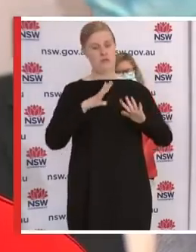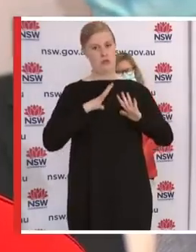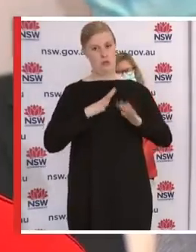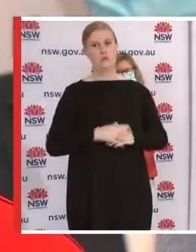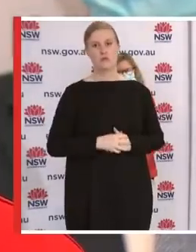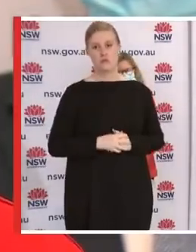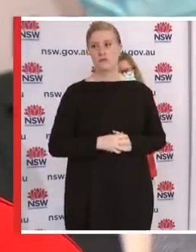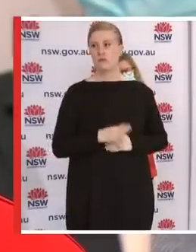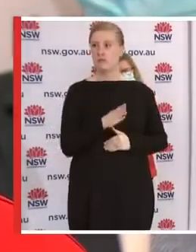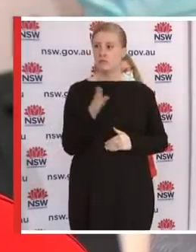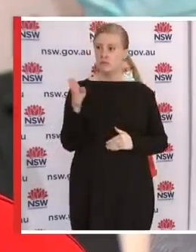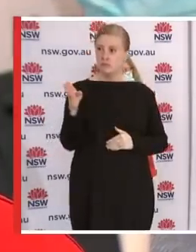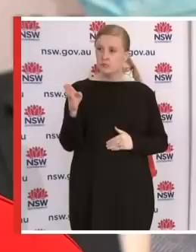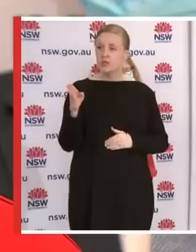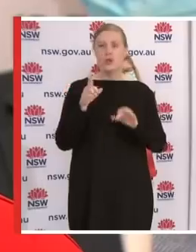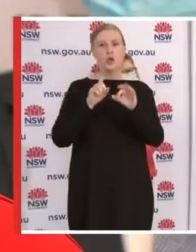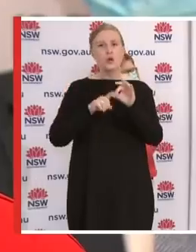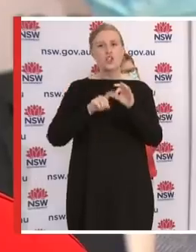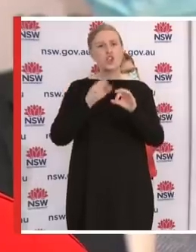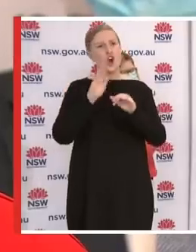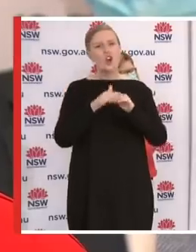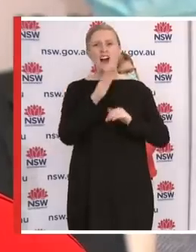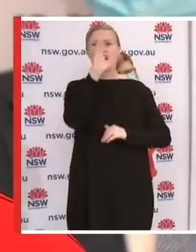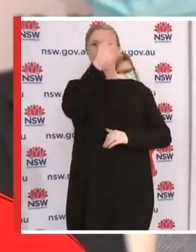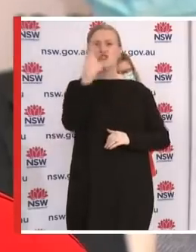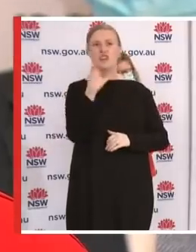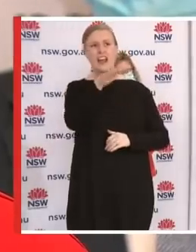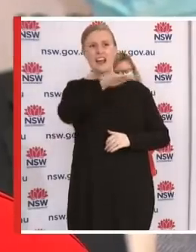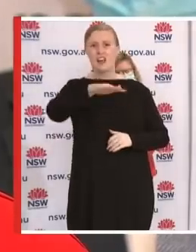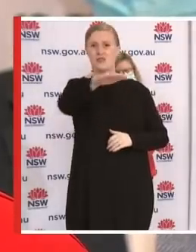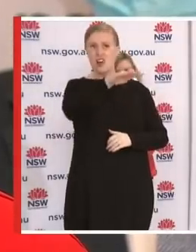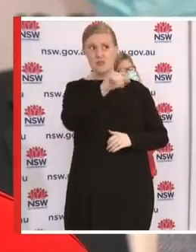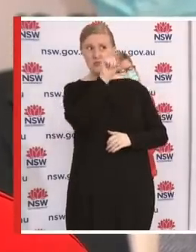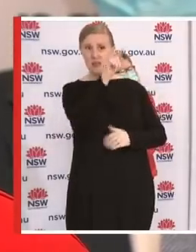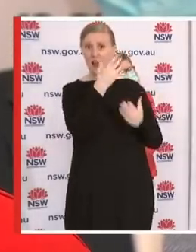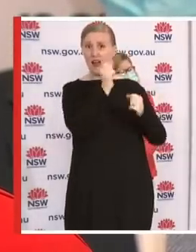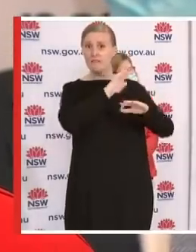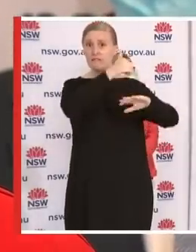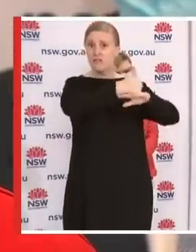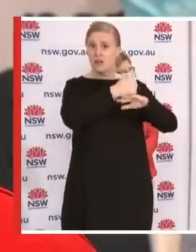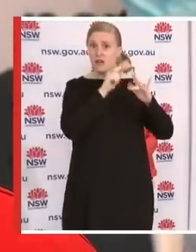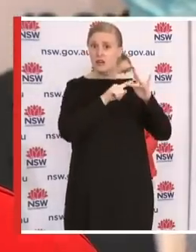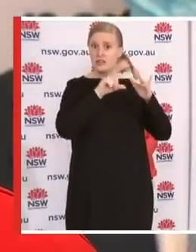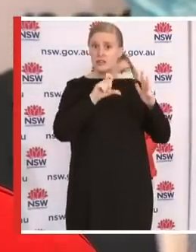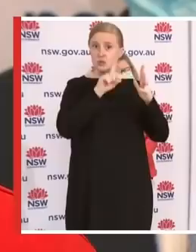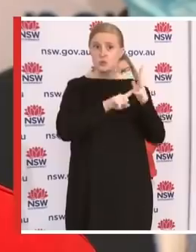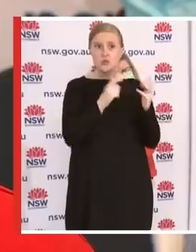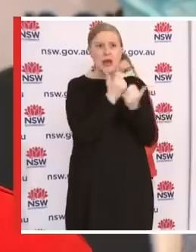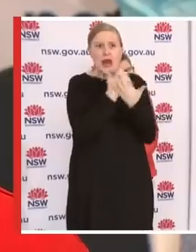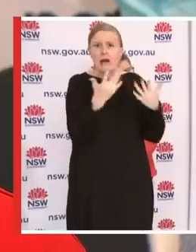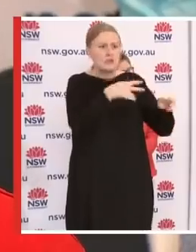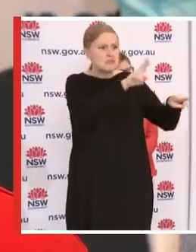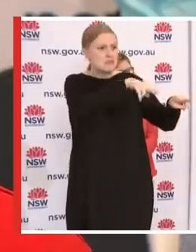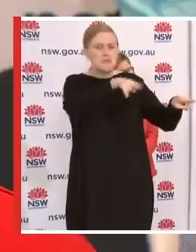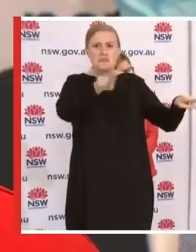does a regional hospital typically have? How many sick COVID patients can they handle before they need to start transferring to a city hospital, patients away